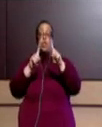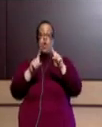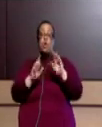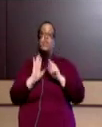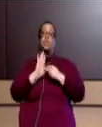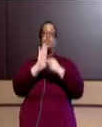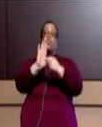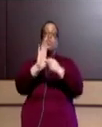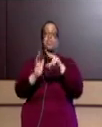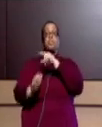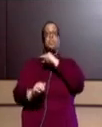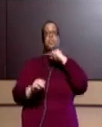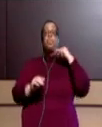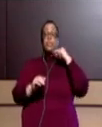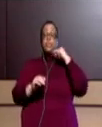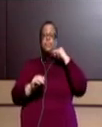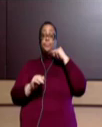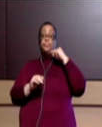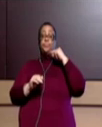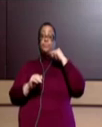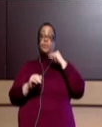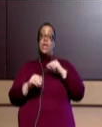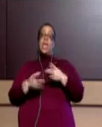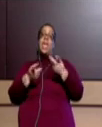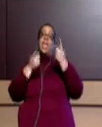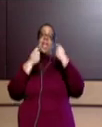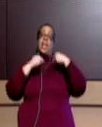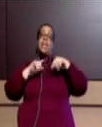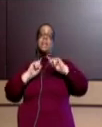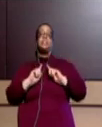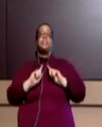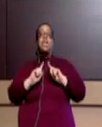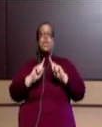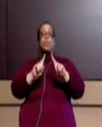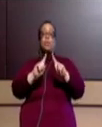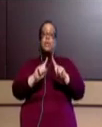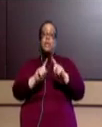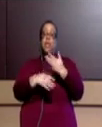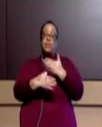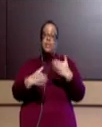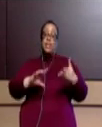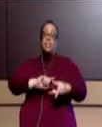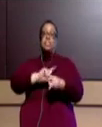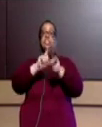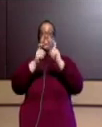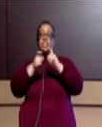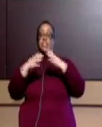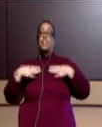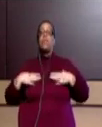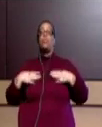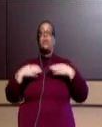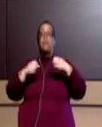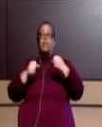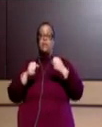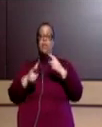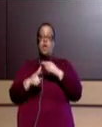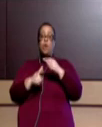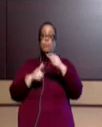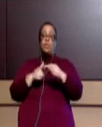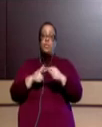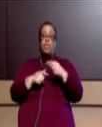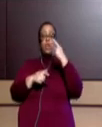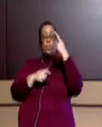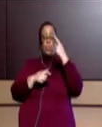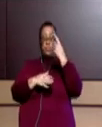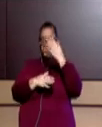Go and show yourselves to the high priest. And the Bible says, as they went, things changed. They were healed. But then one looked